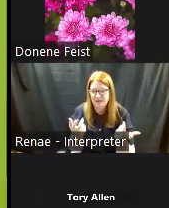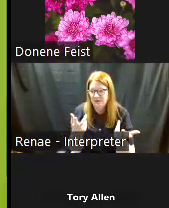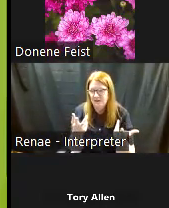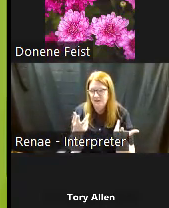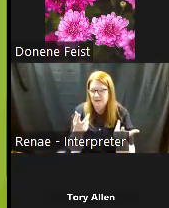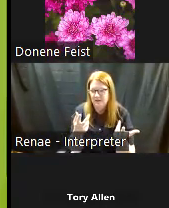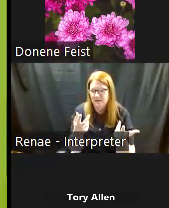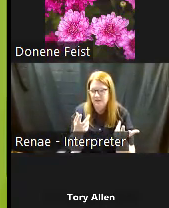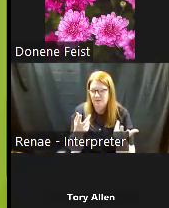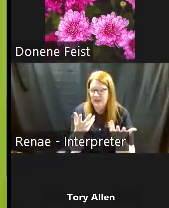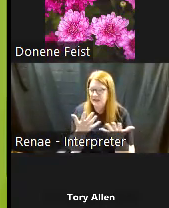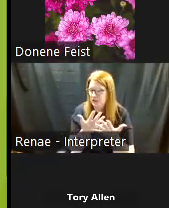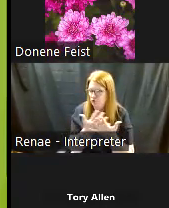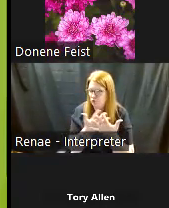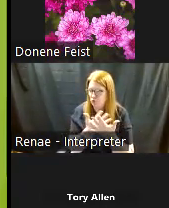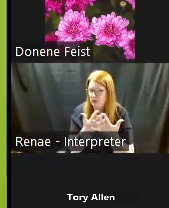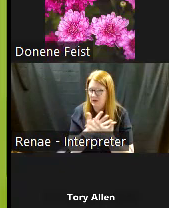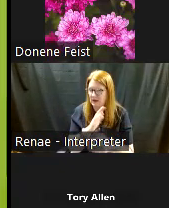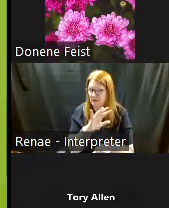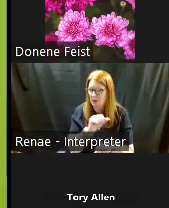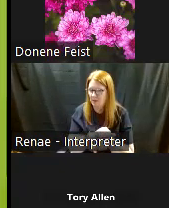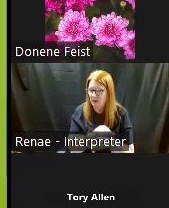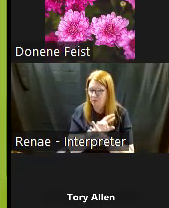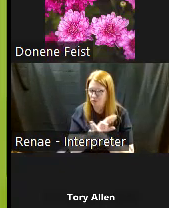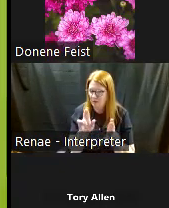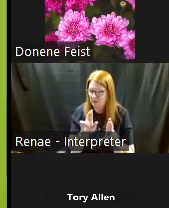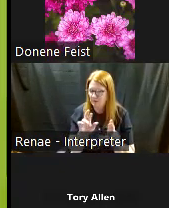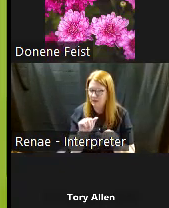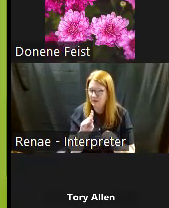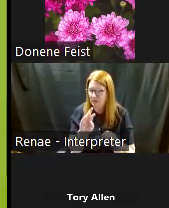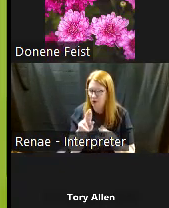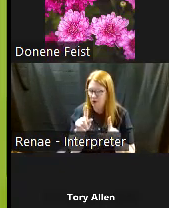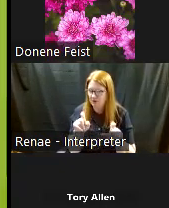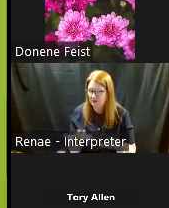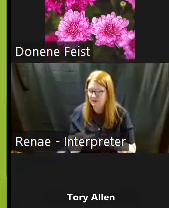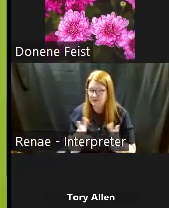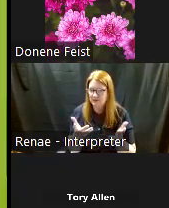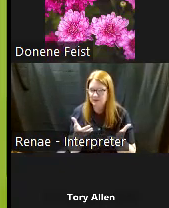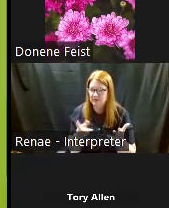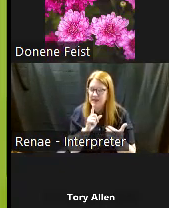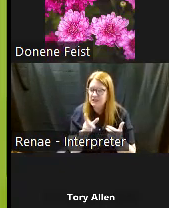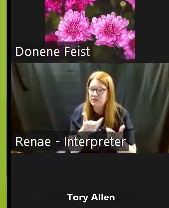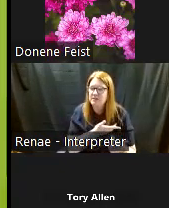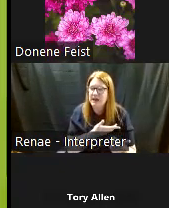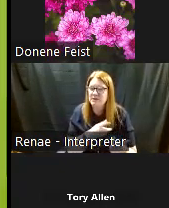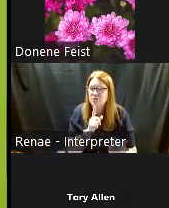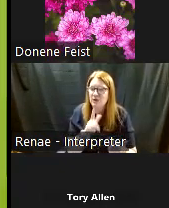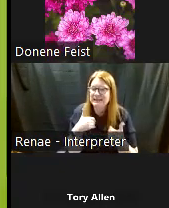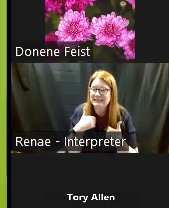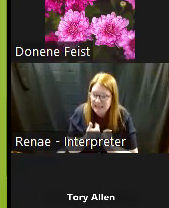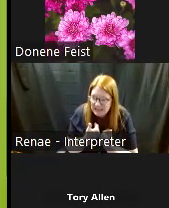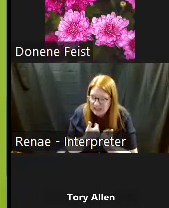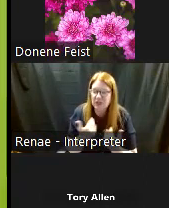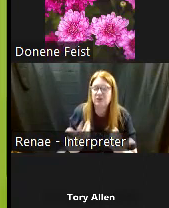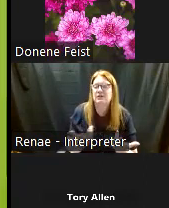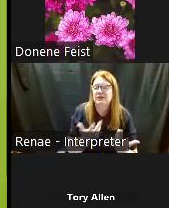lot at the screening appointment about prepping for this ABR test. And I'm always like, make sure baby is really tired and try to get